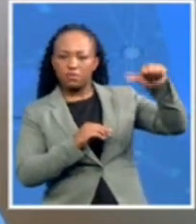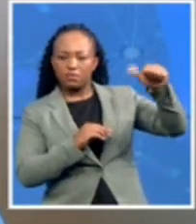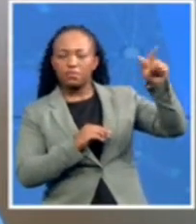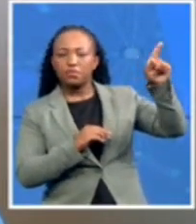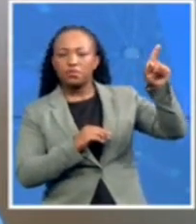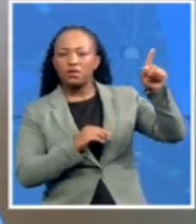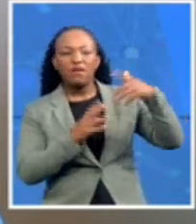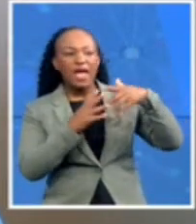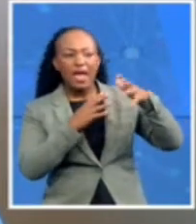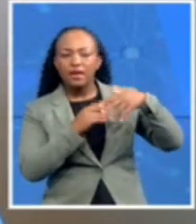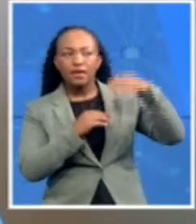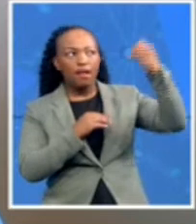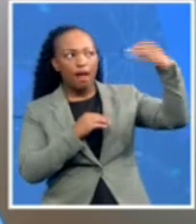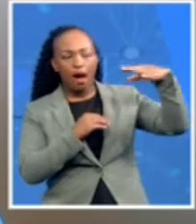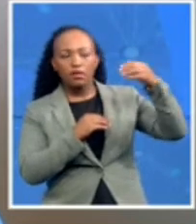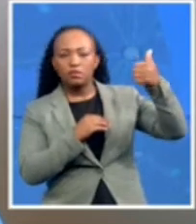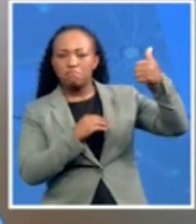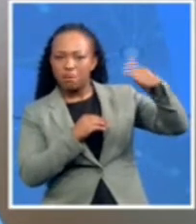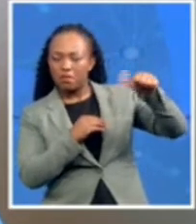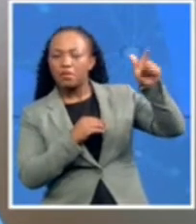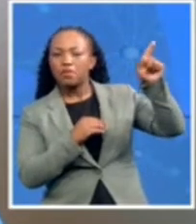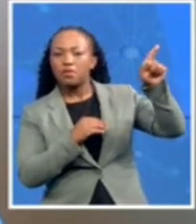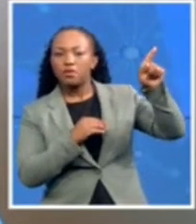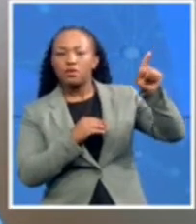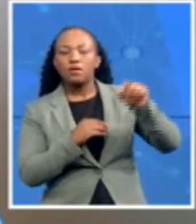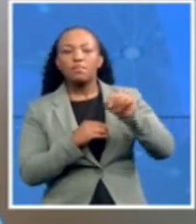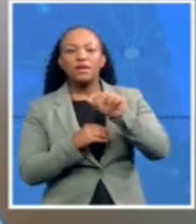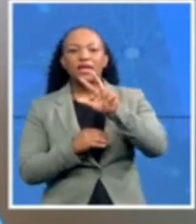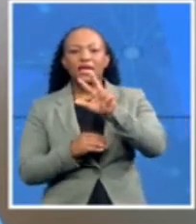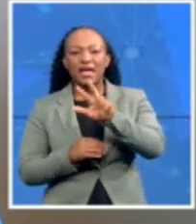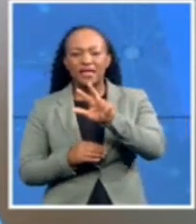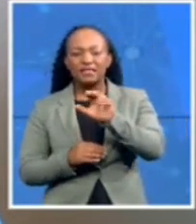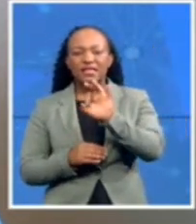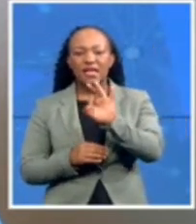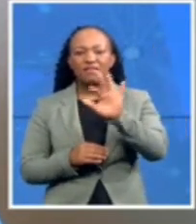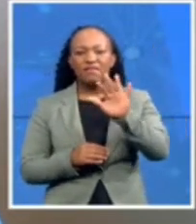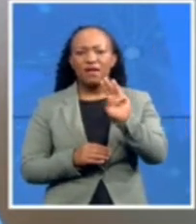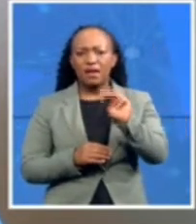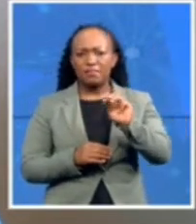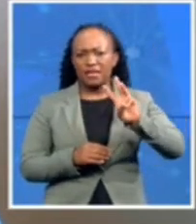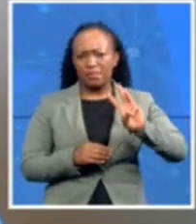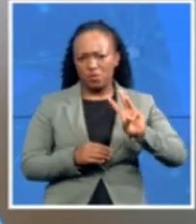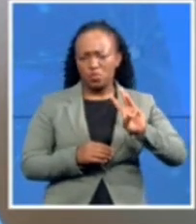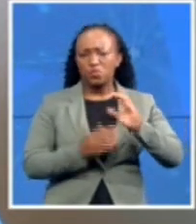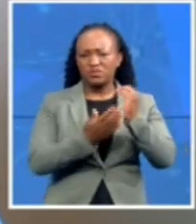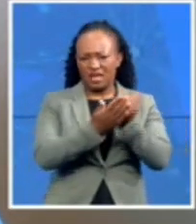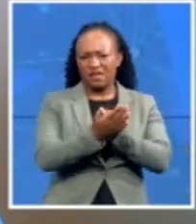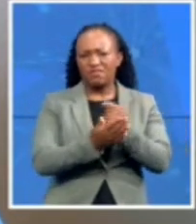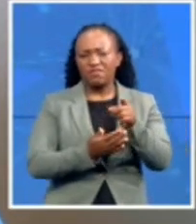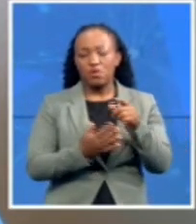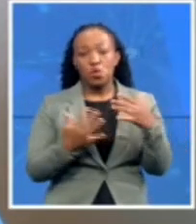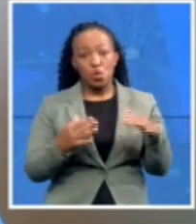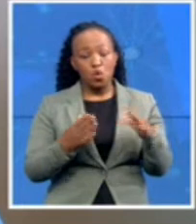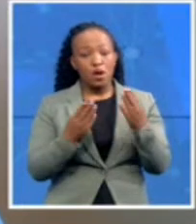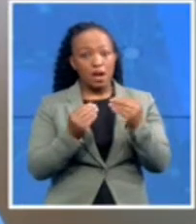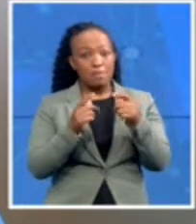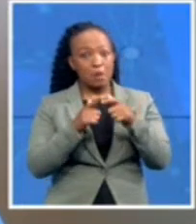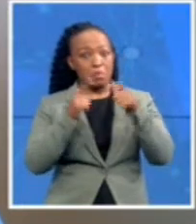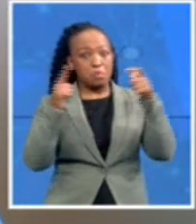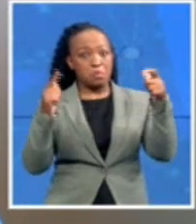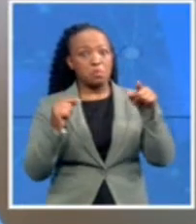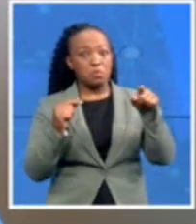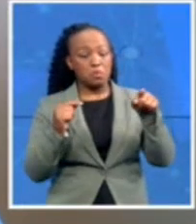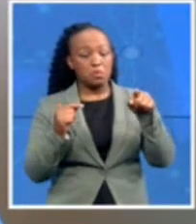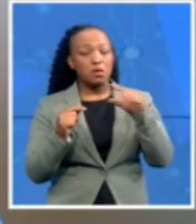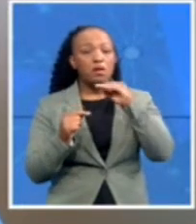save about 835 megawatts. So that's a huge number. That is more than one unit at a